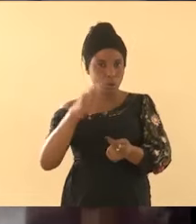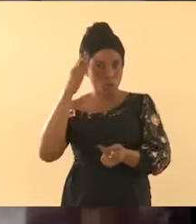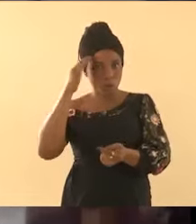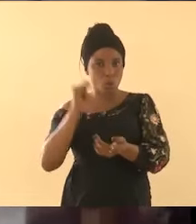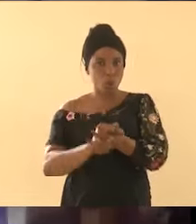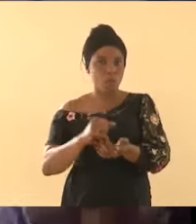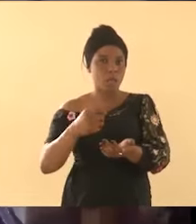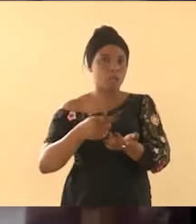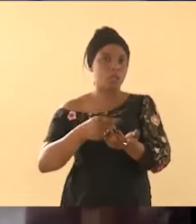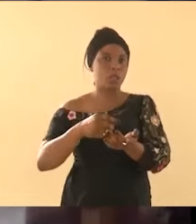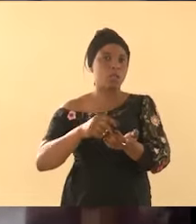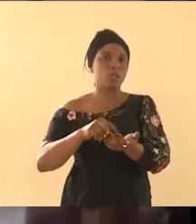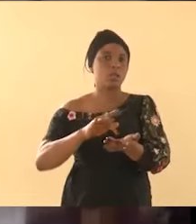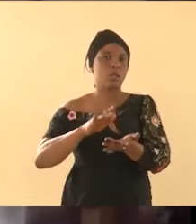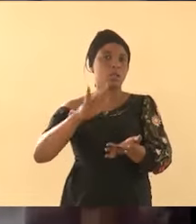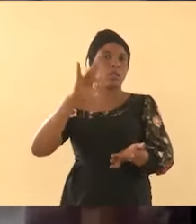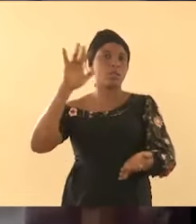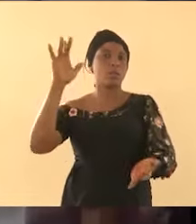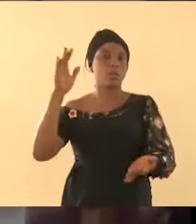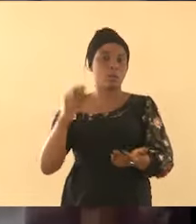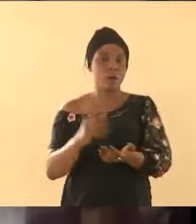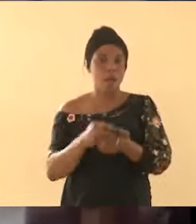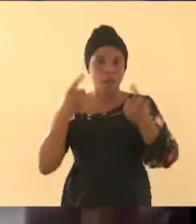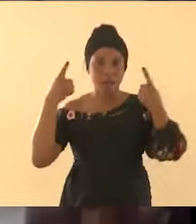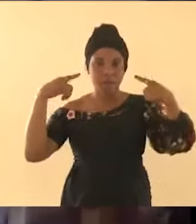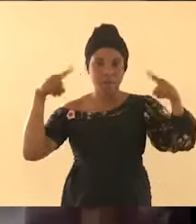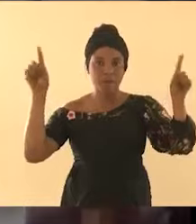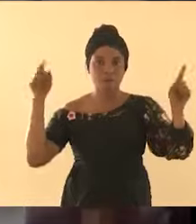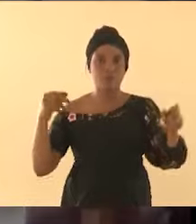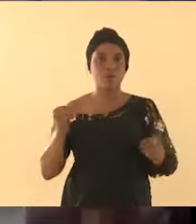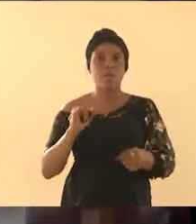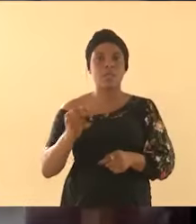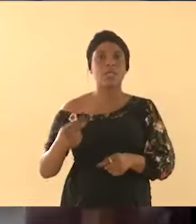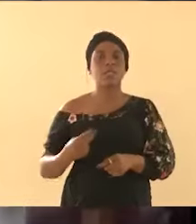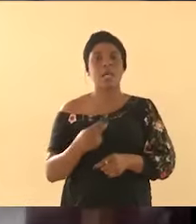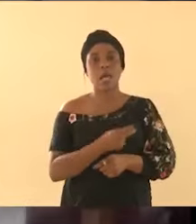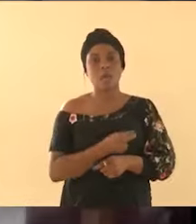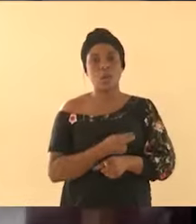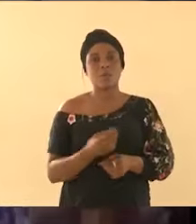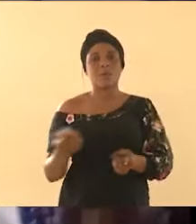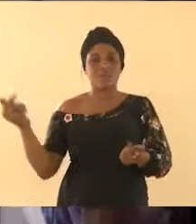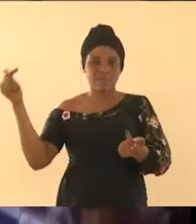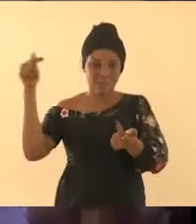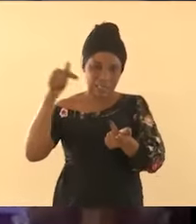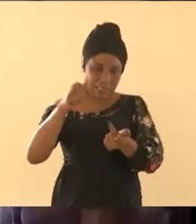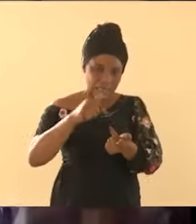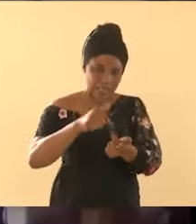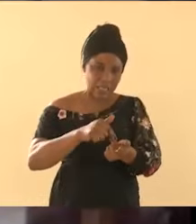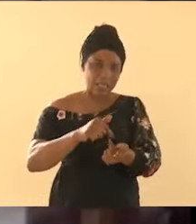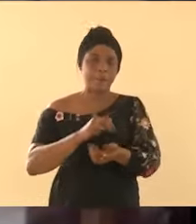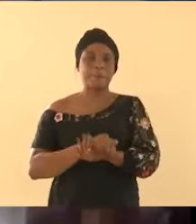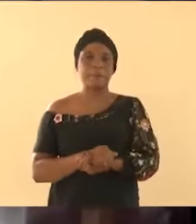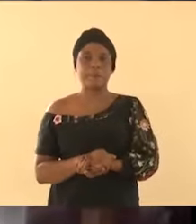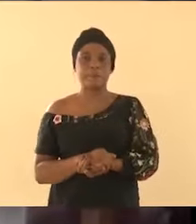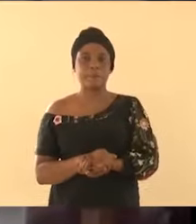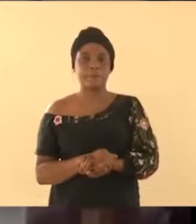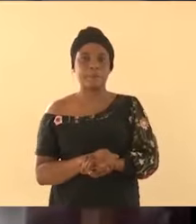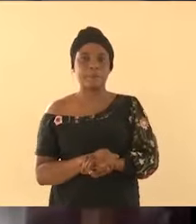Right? We know that glory is ours. We know that victory is ours. But sometimes history is delaying.